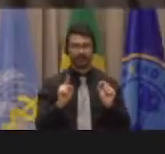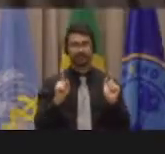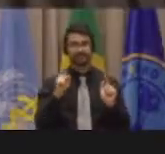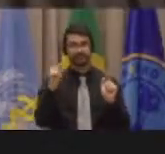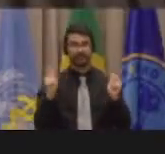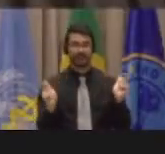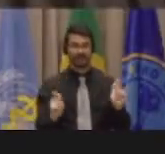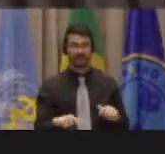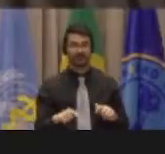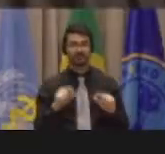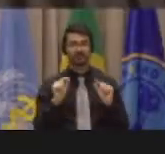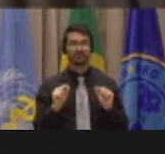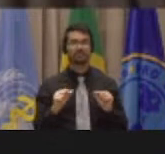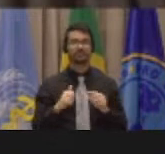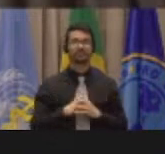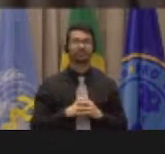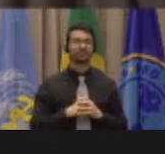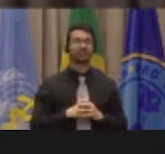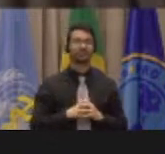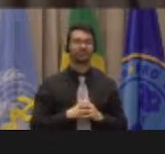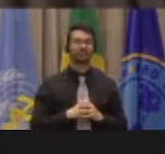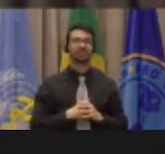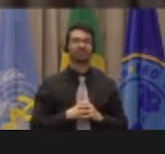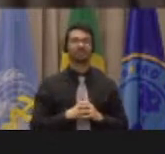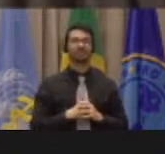And given the